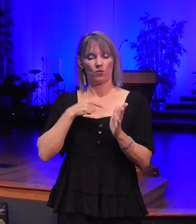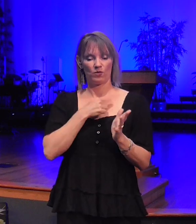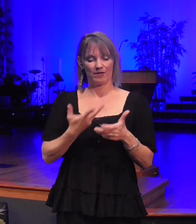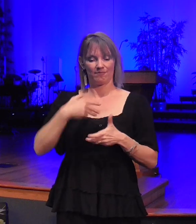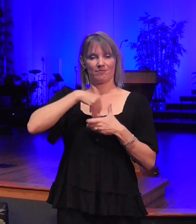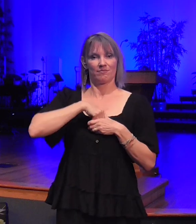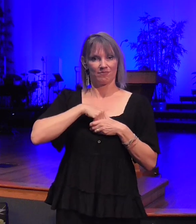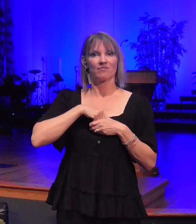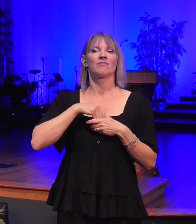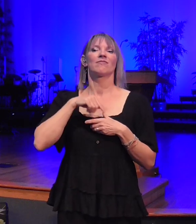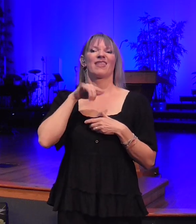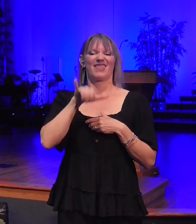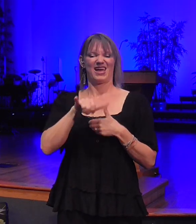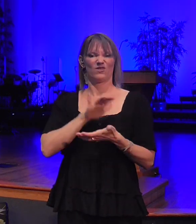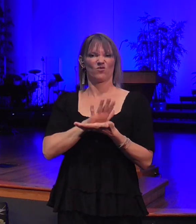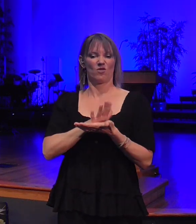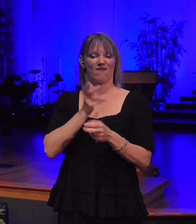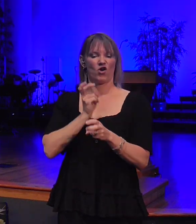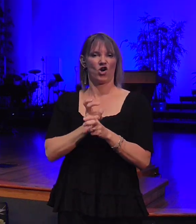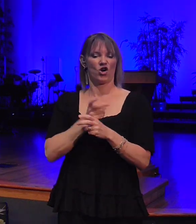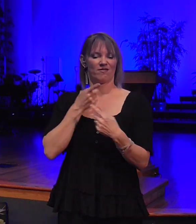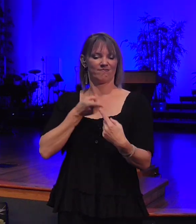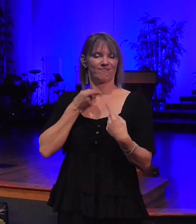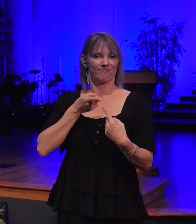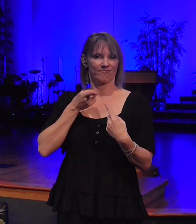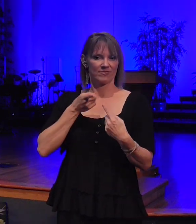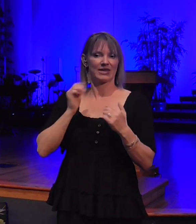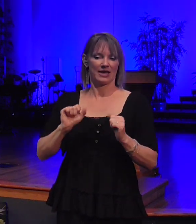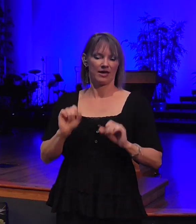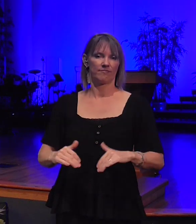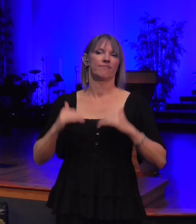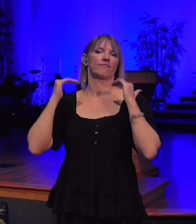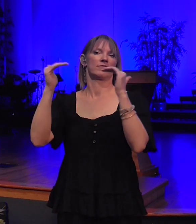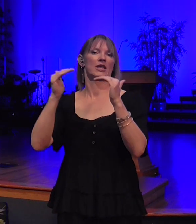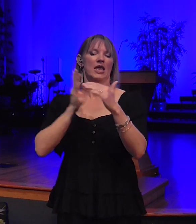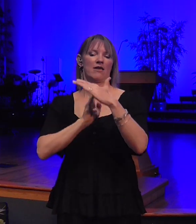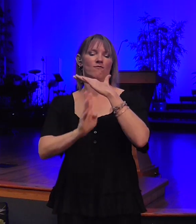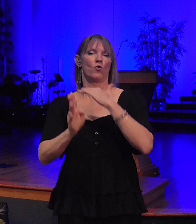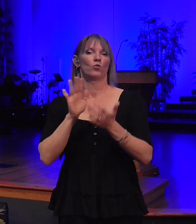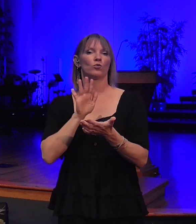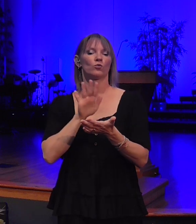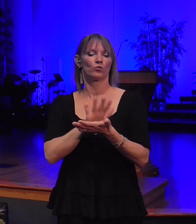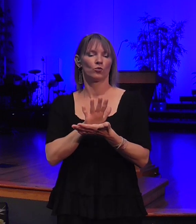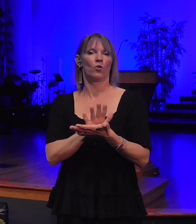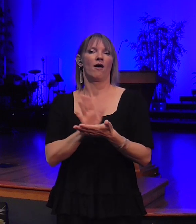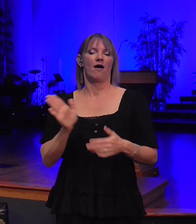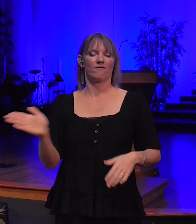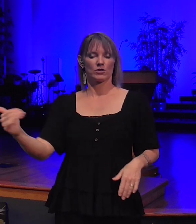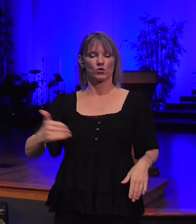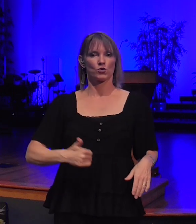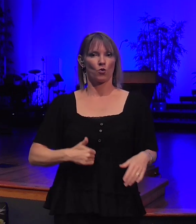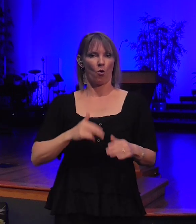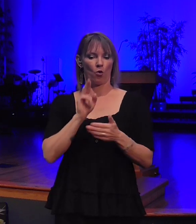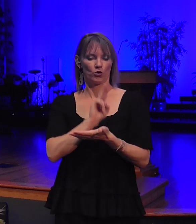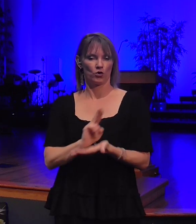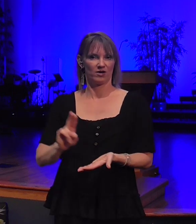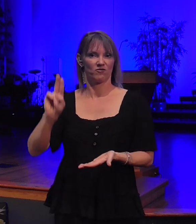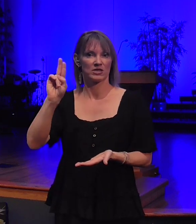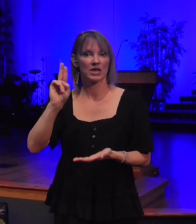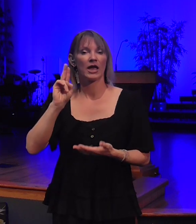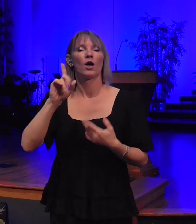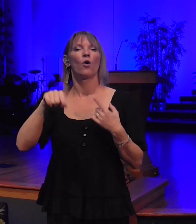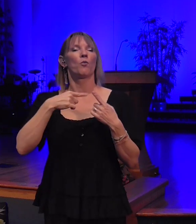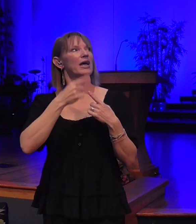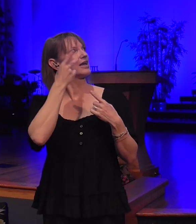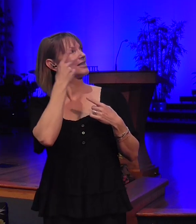School of Hard Knocks and enroll in Soul University. Soul University, which may, when we look at this list,